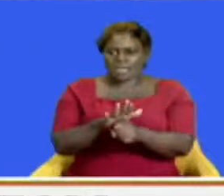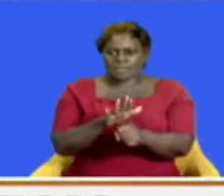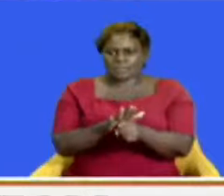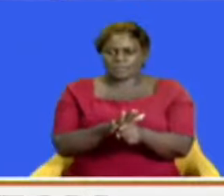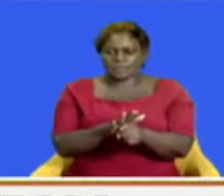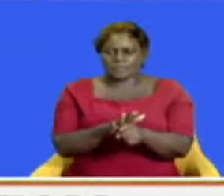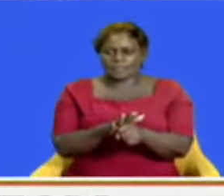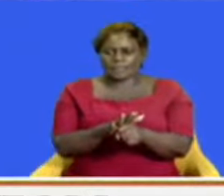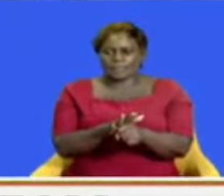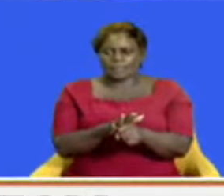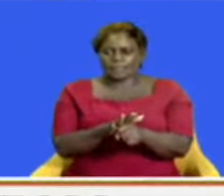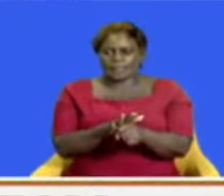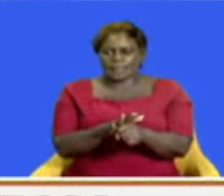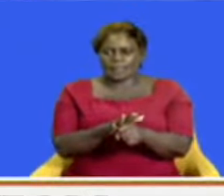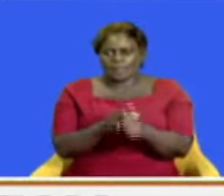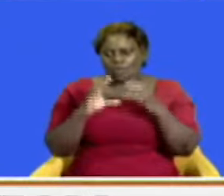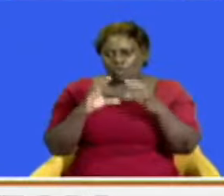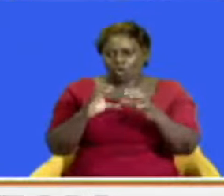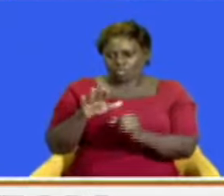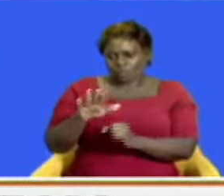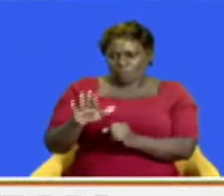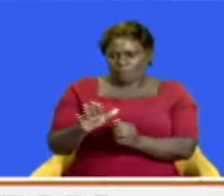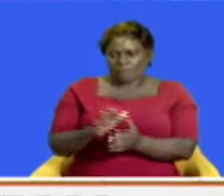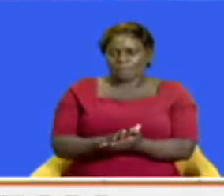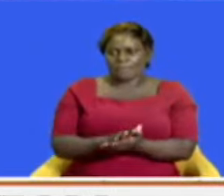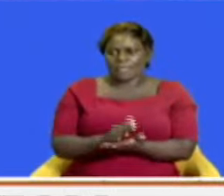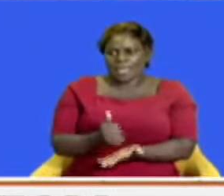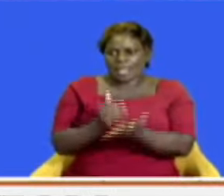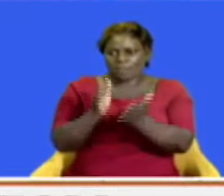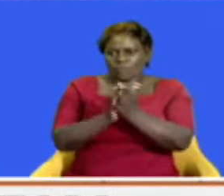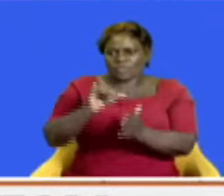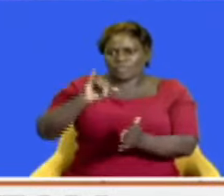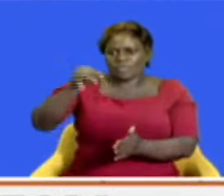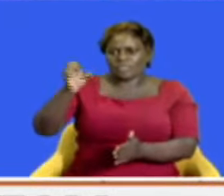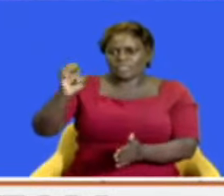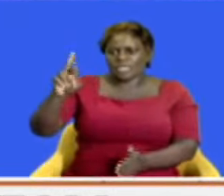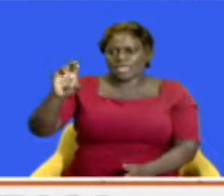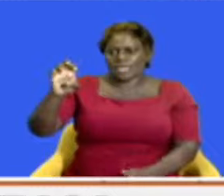Busuku, who is the coach, assisted by Jeremiah.